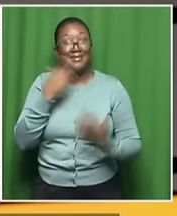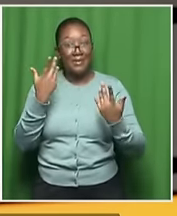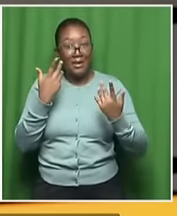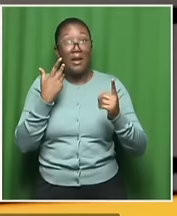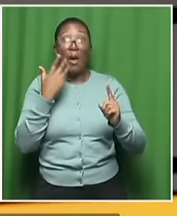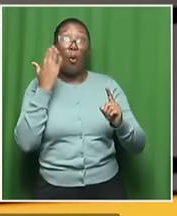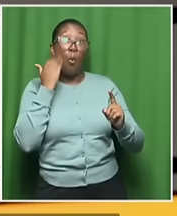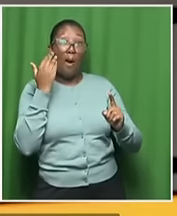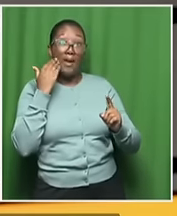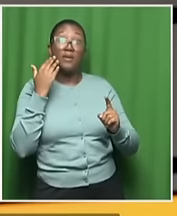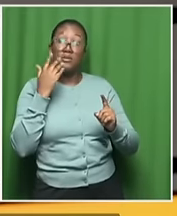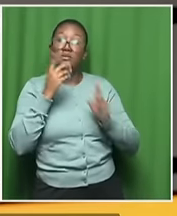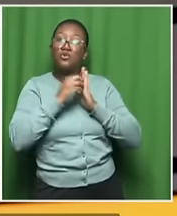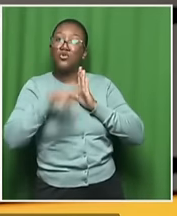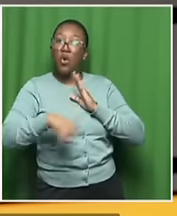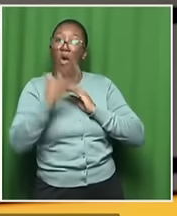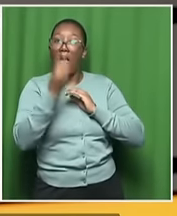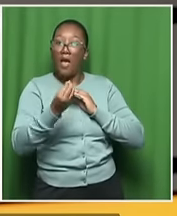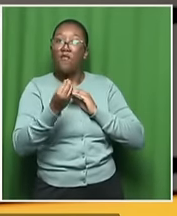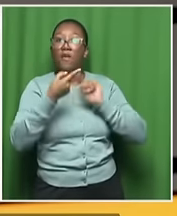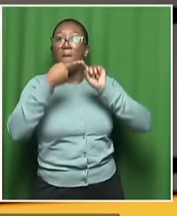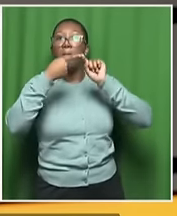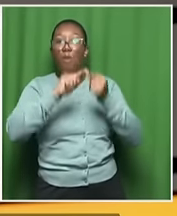certain score point of 80.